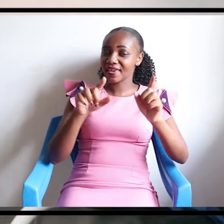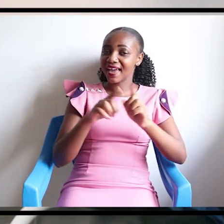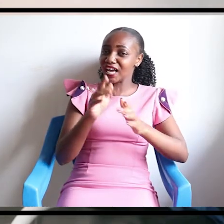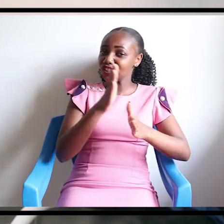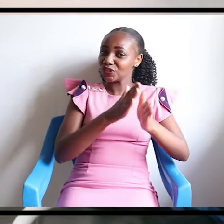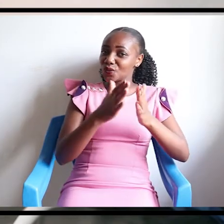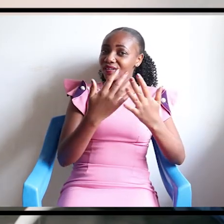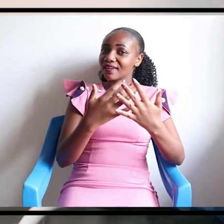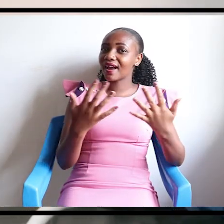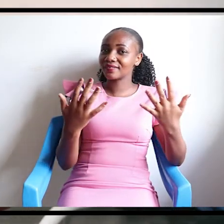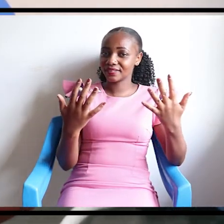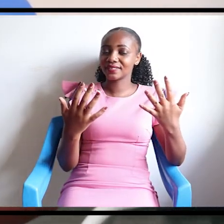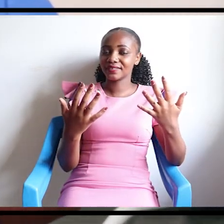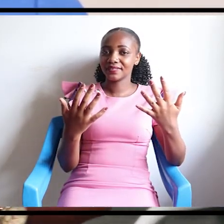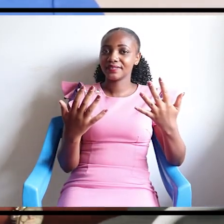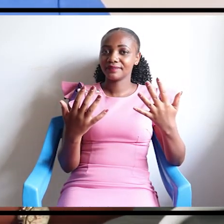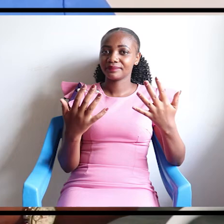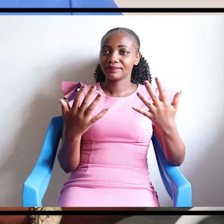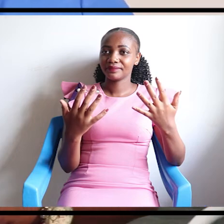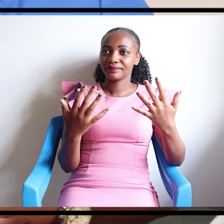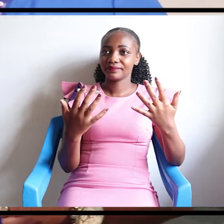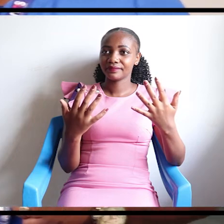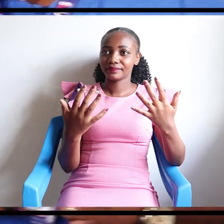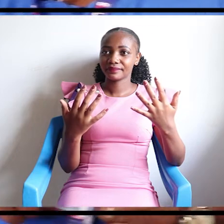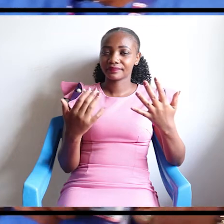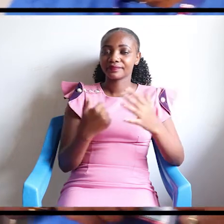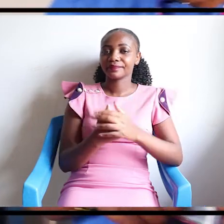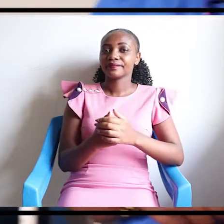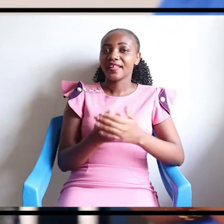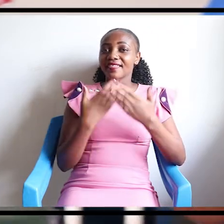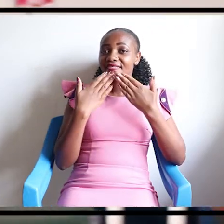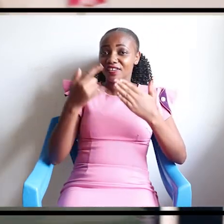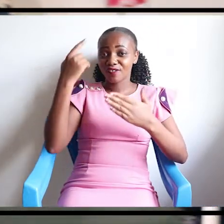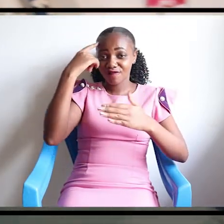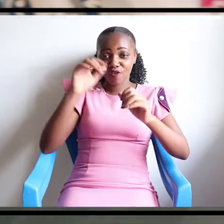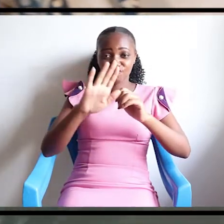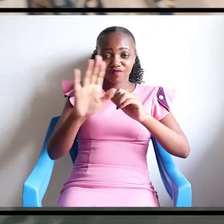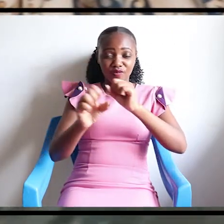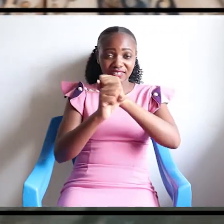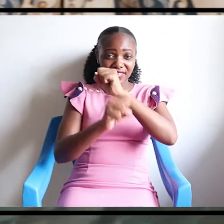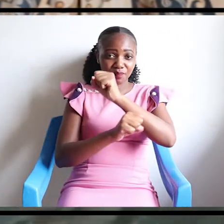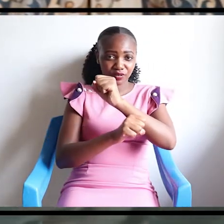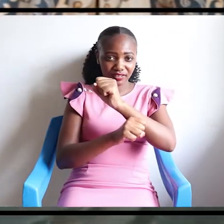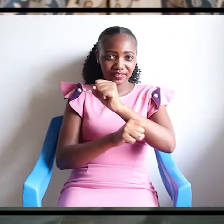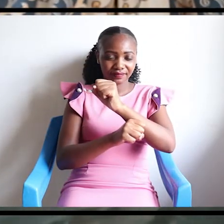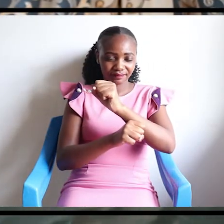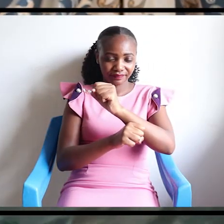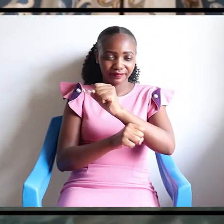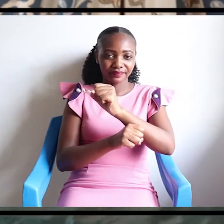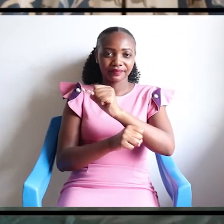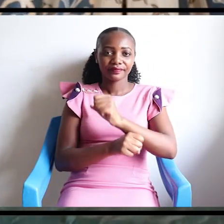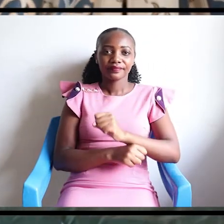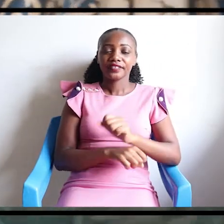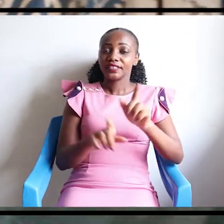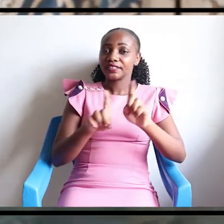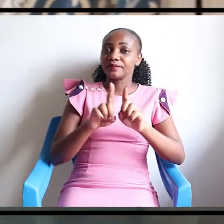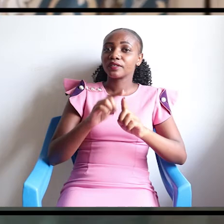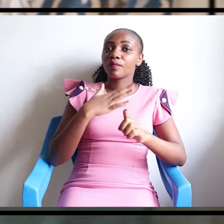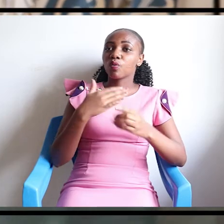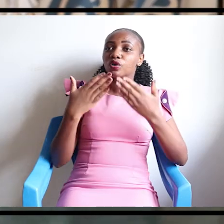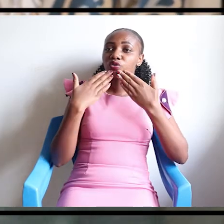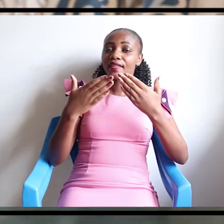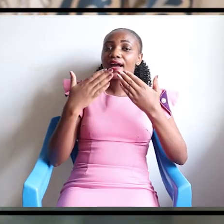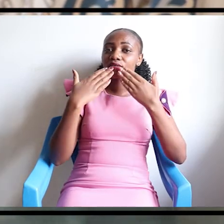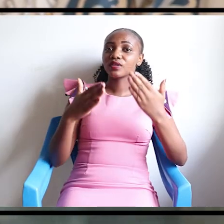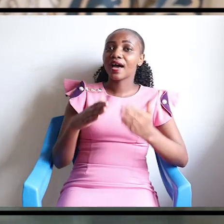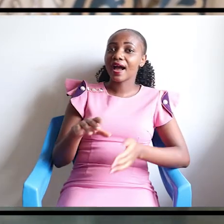Hands Listening Eyes in terms of support we've gotten, and also to this health facility, Kangemi Health